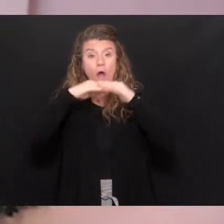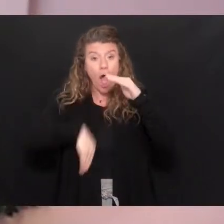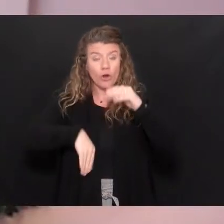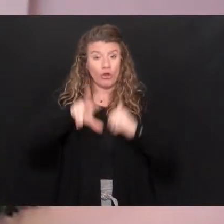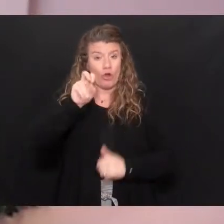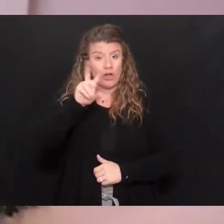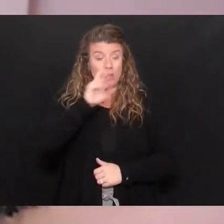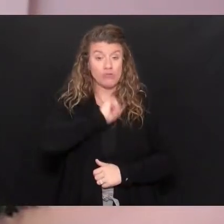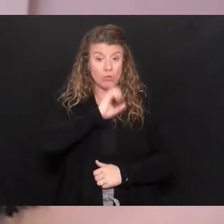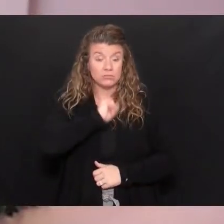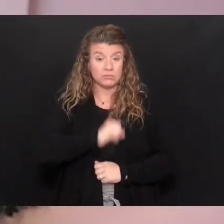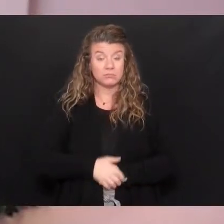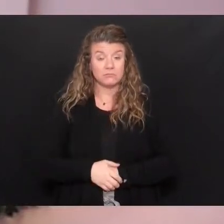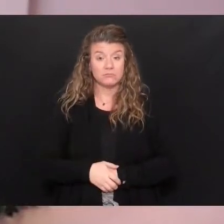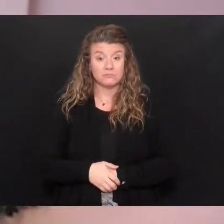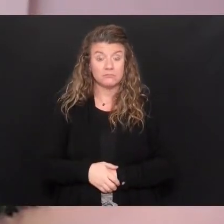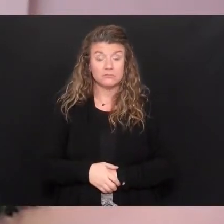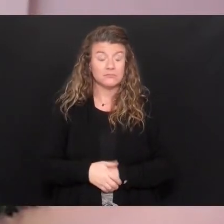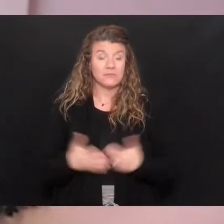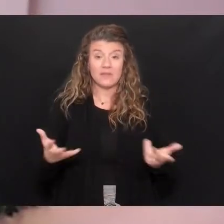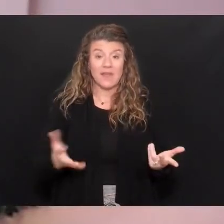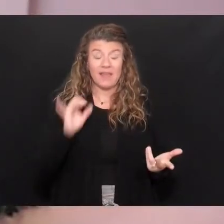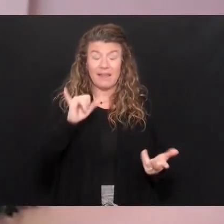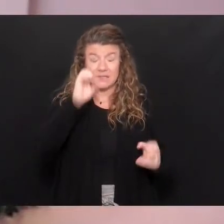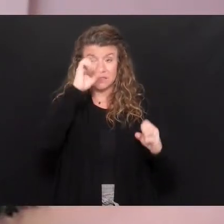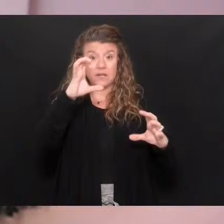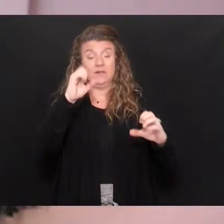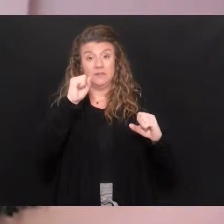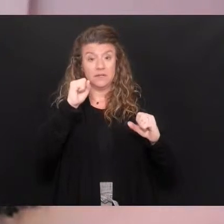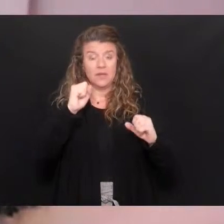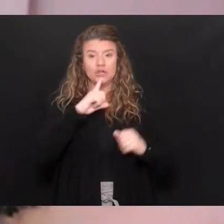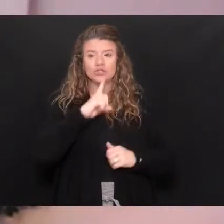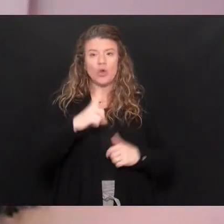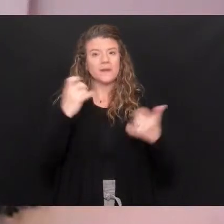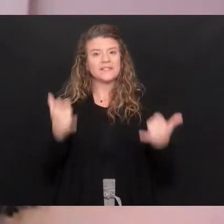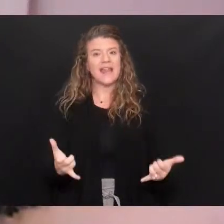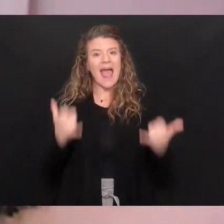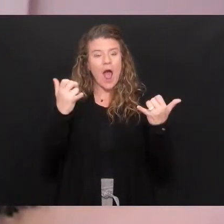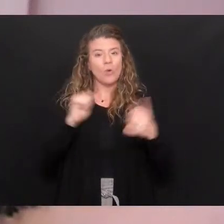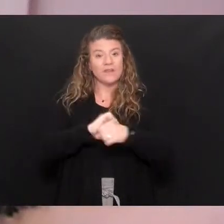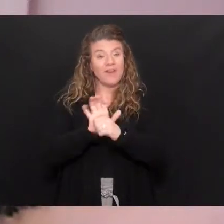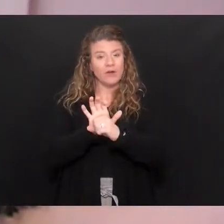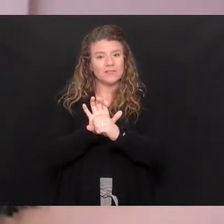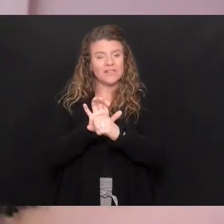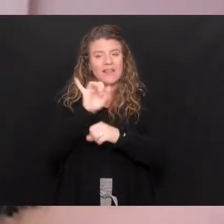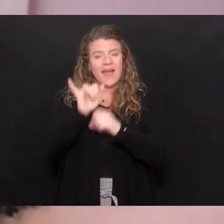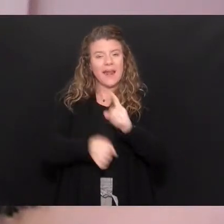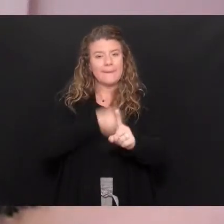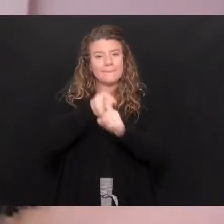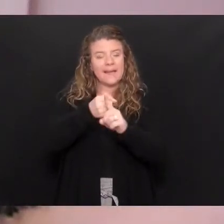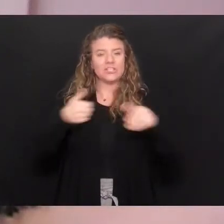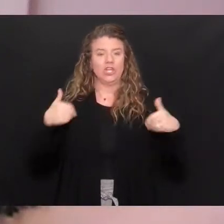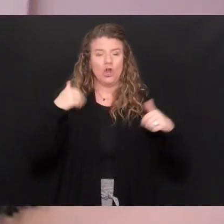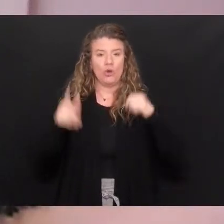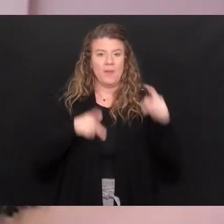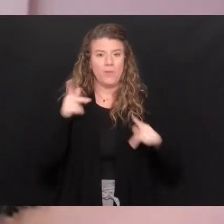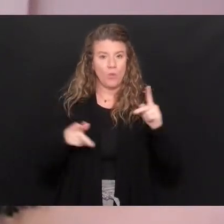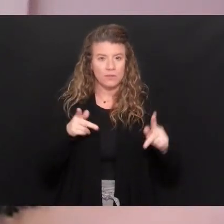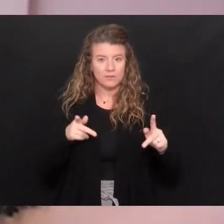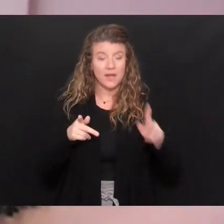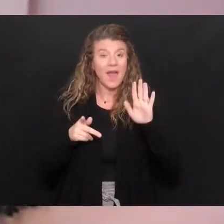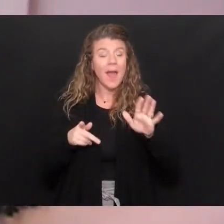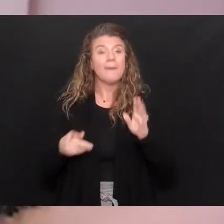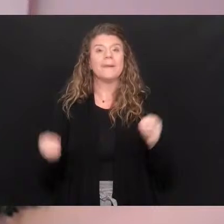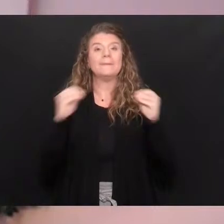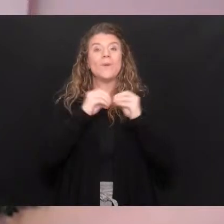of 30 years old, which is just stunning. So this now is a virus that impacts younger people. But importantly,